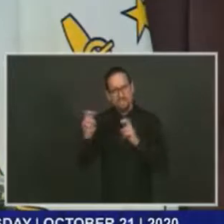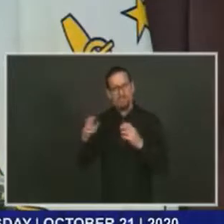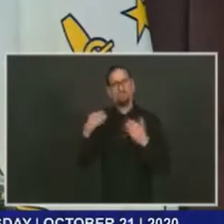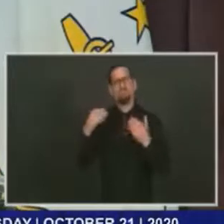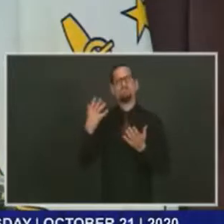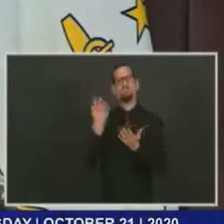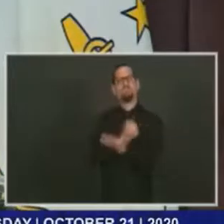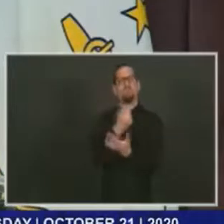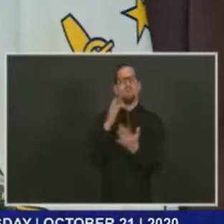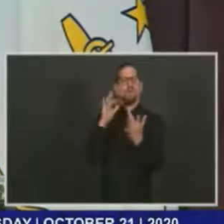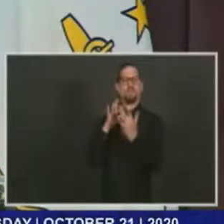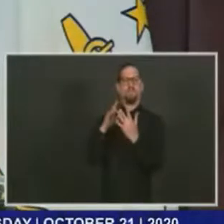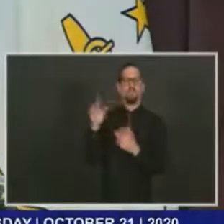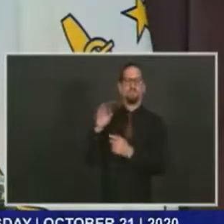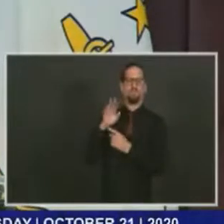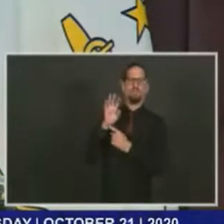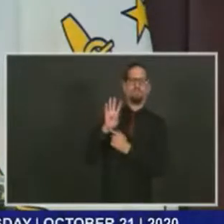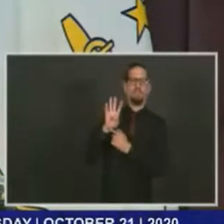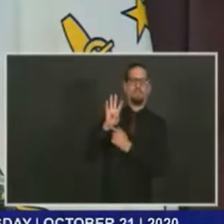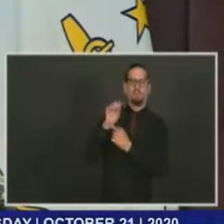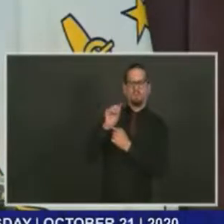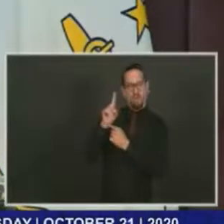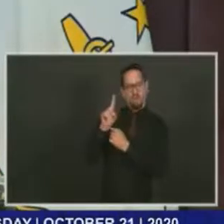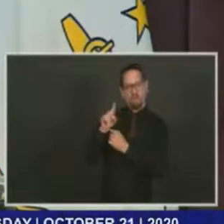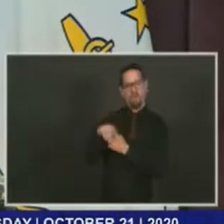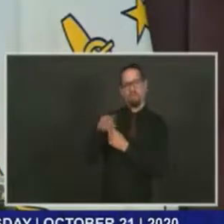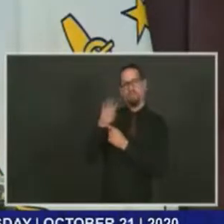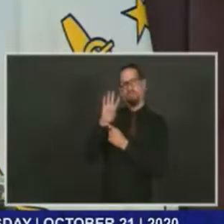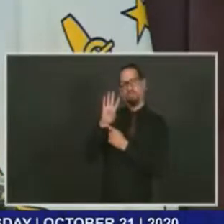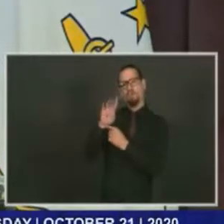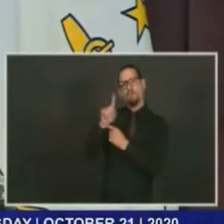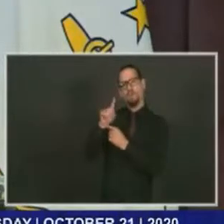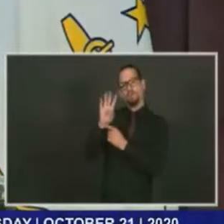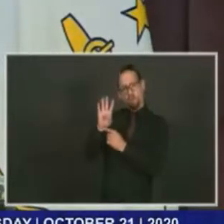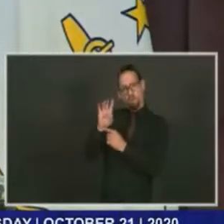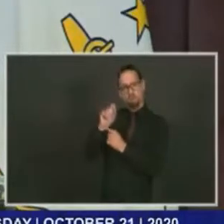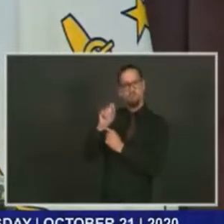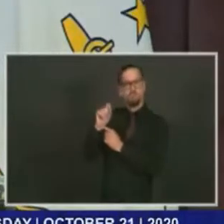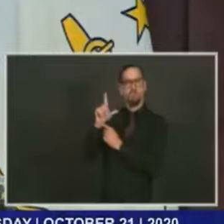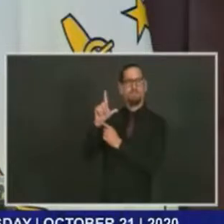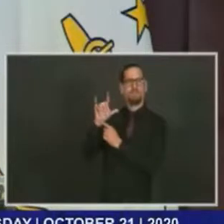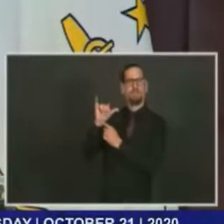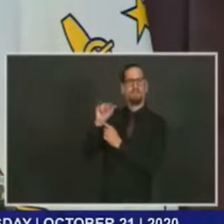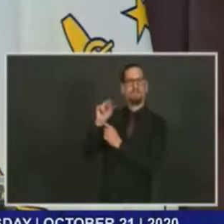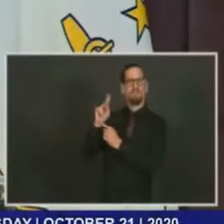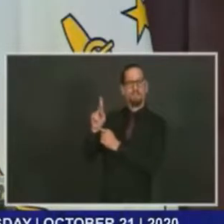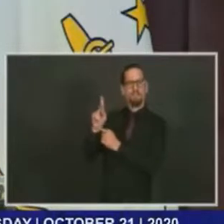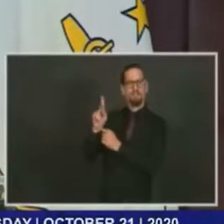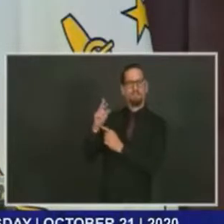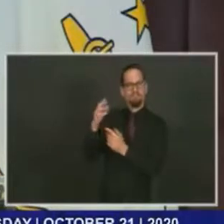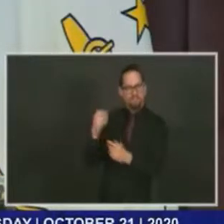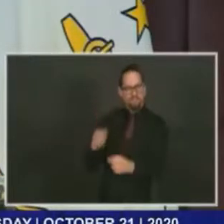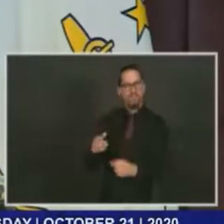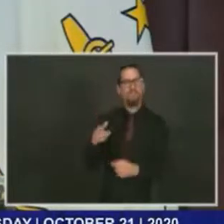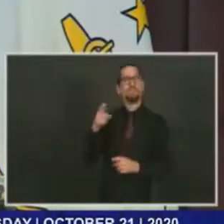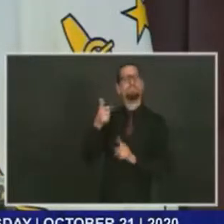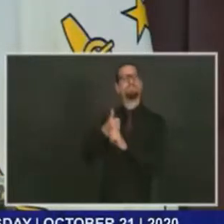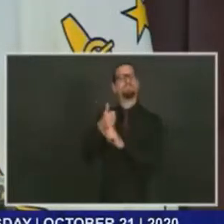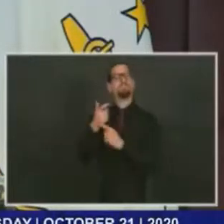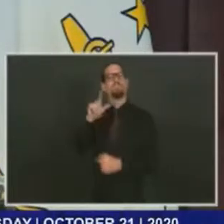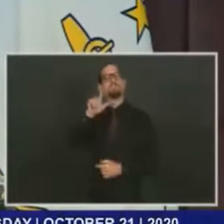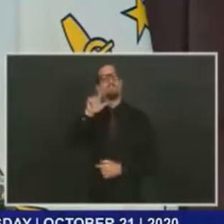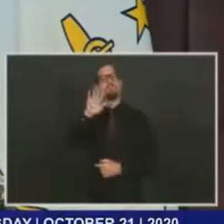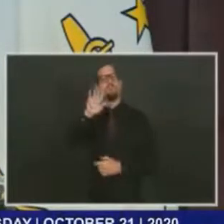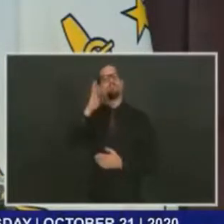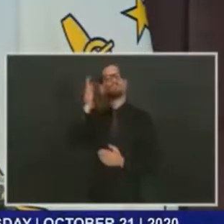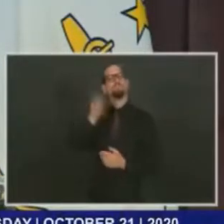414-LINK. 414-LINK. That's for adults. It's 24/7, and we will get you